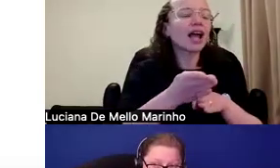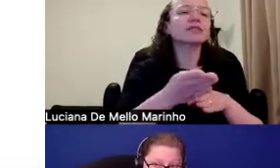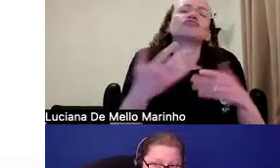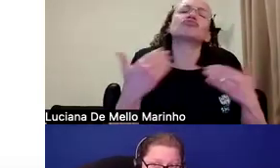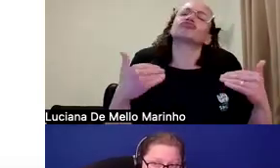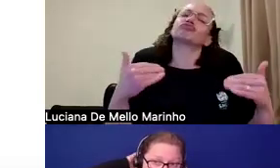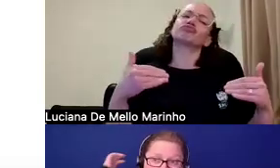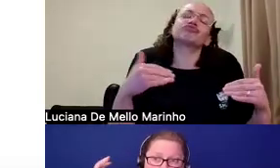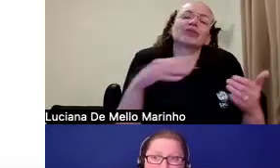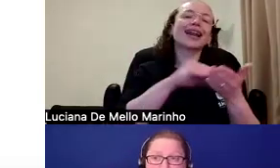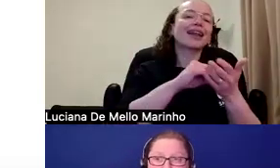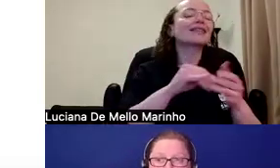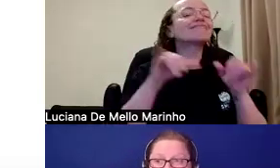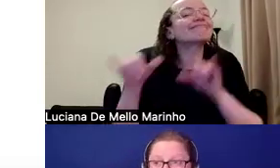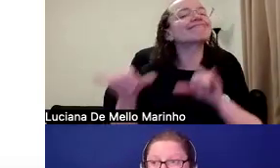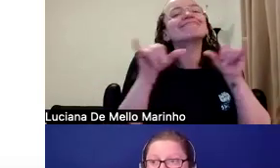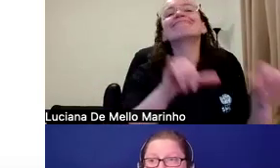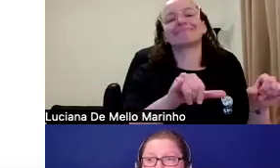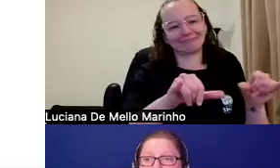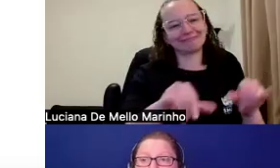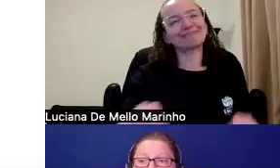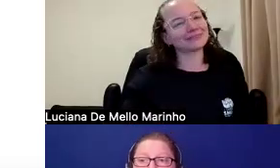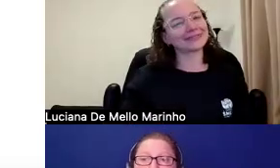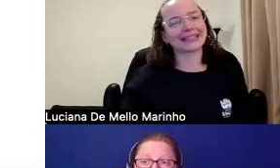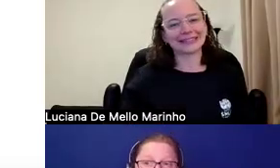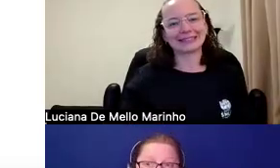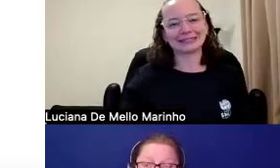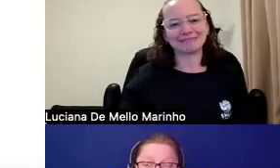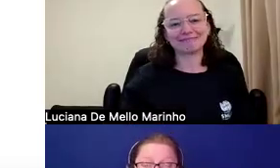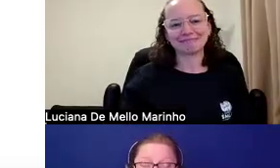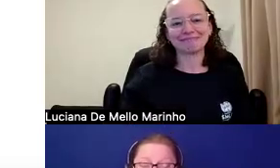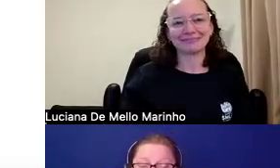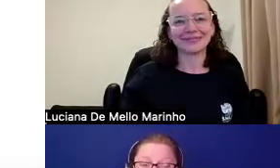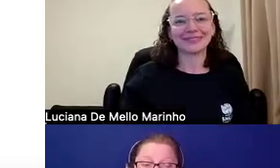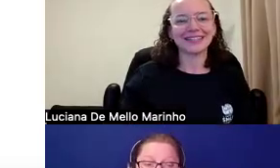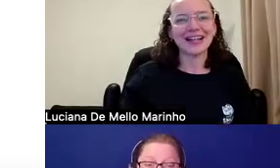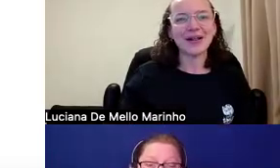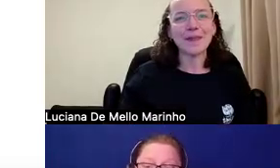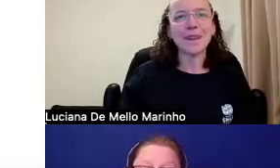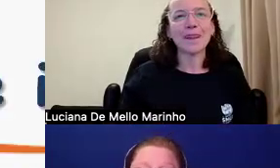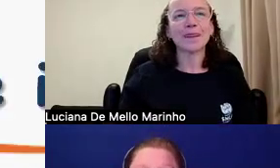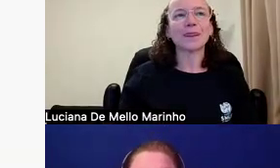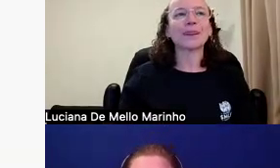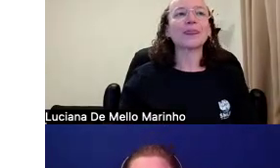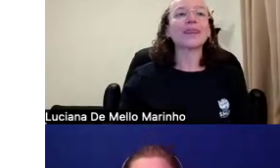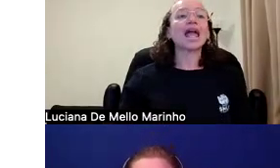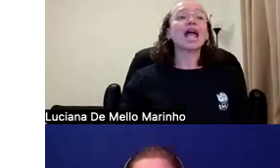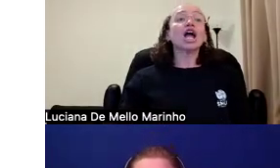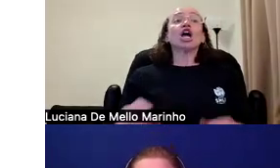the instructors, the dentists, they also learned as well.